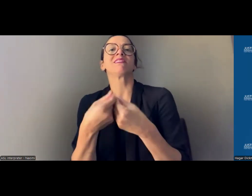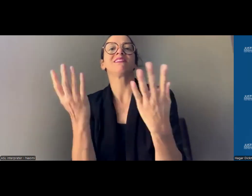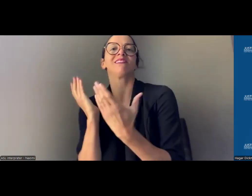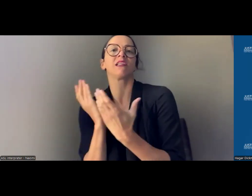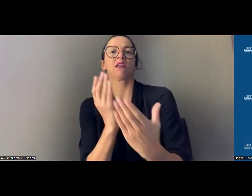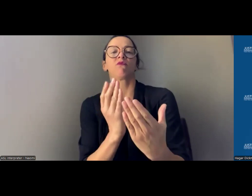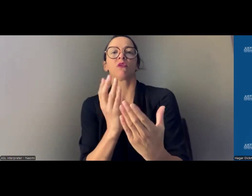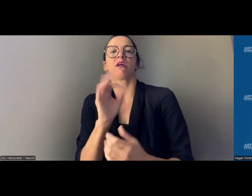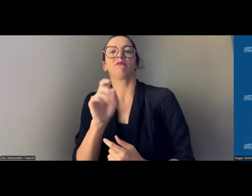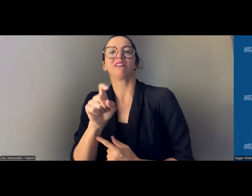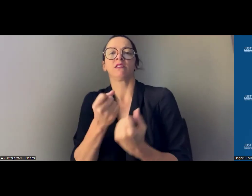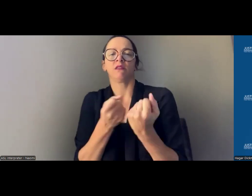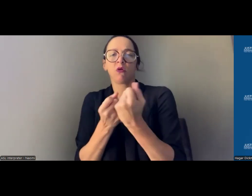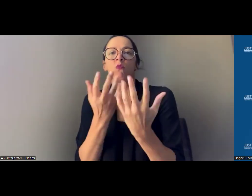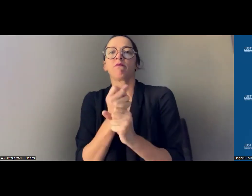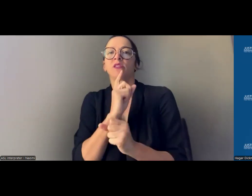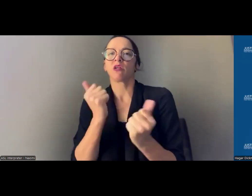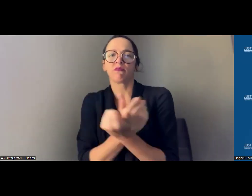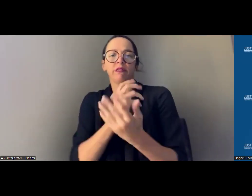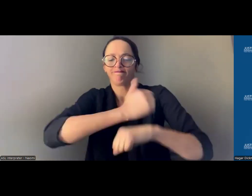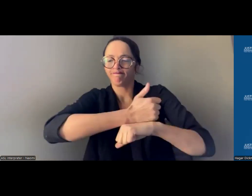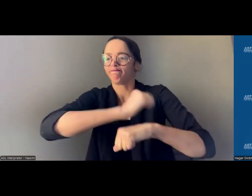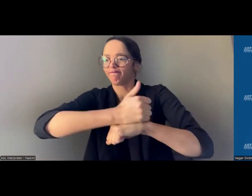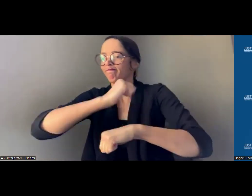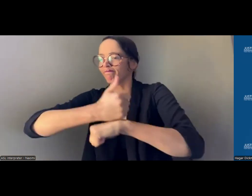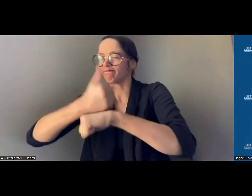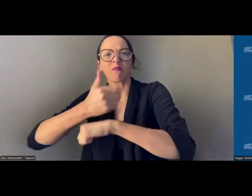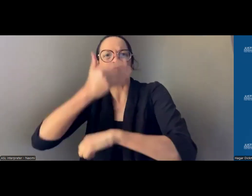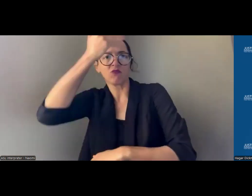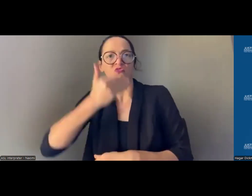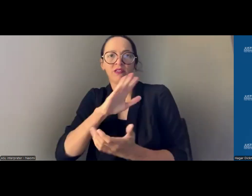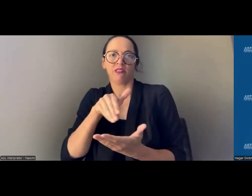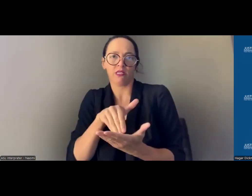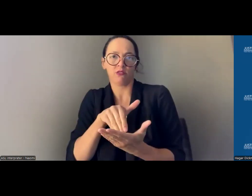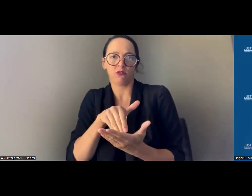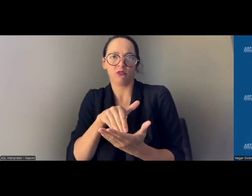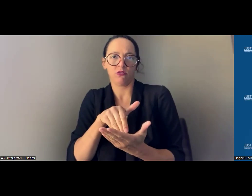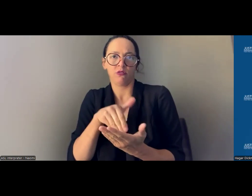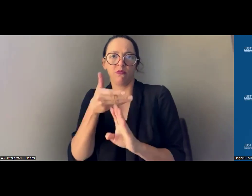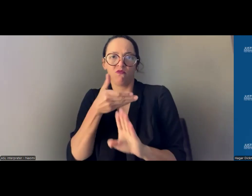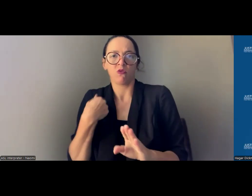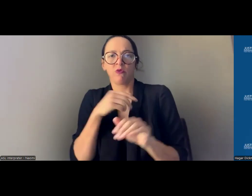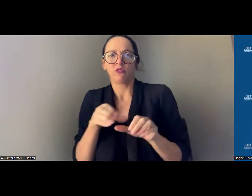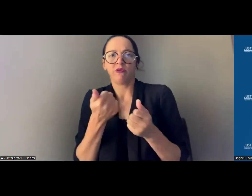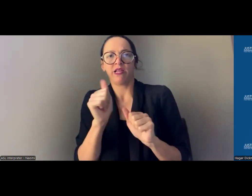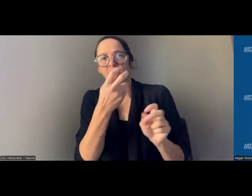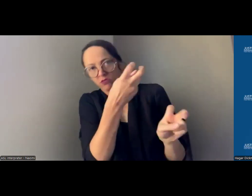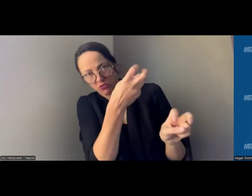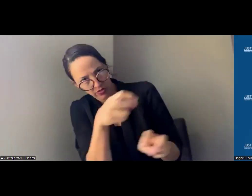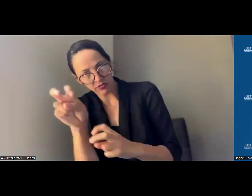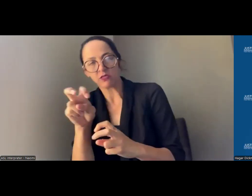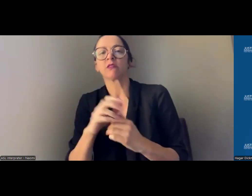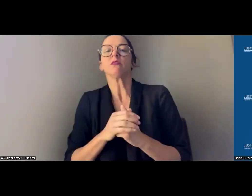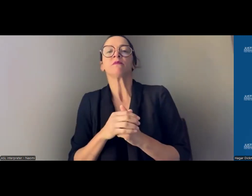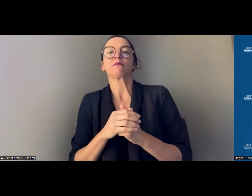before we proceed with any transition. And so this recommendation is to really bring together or convene a work group